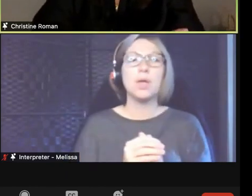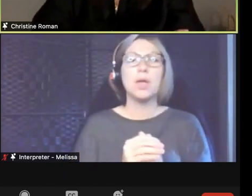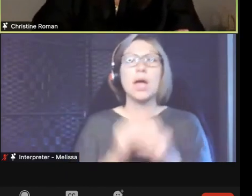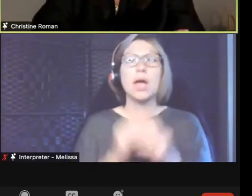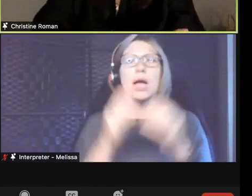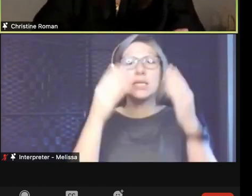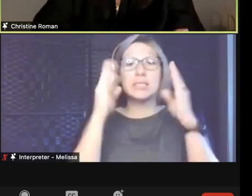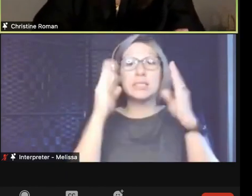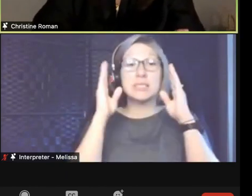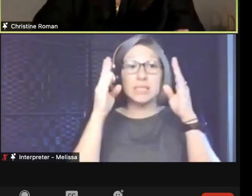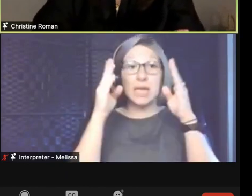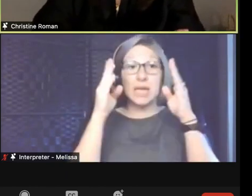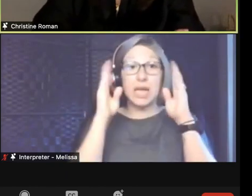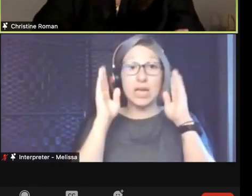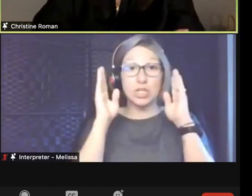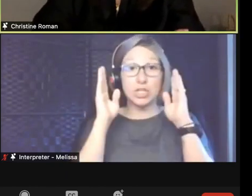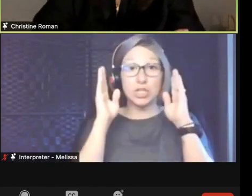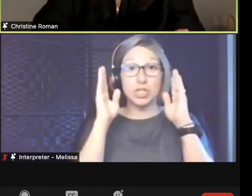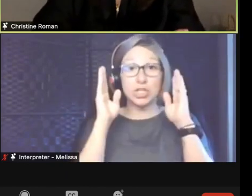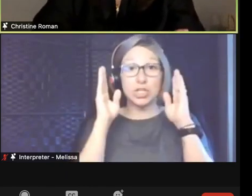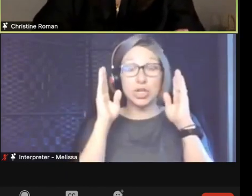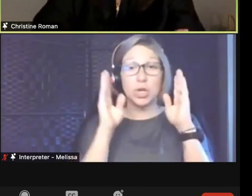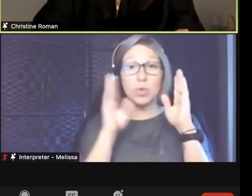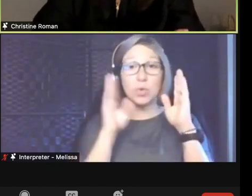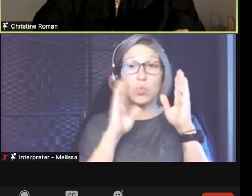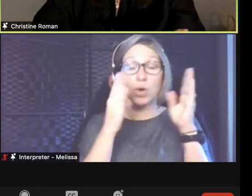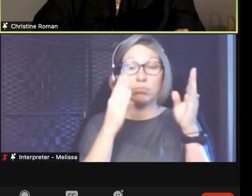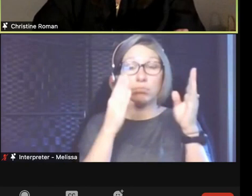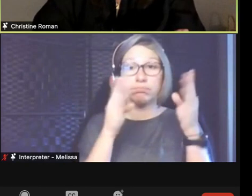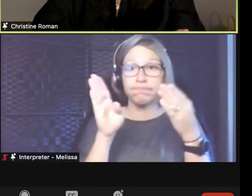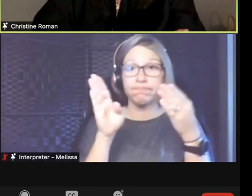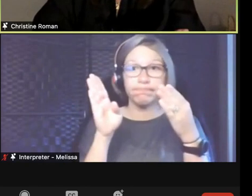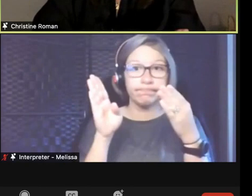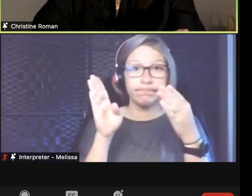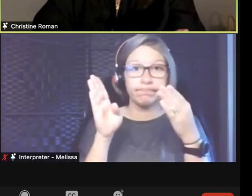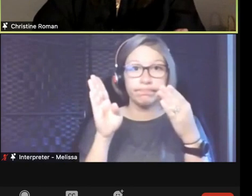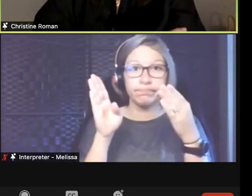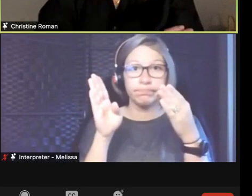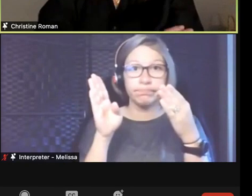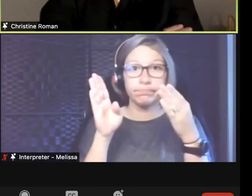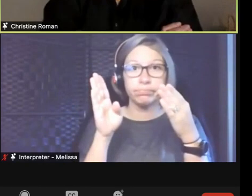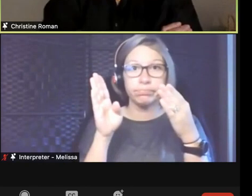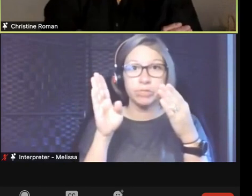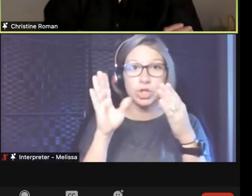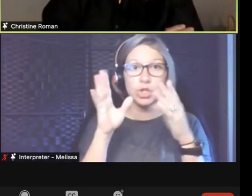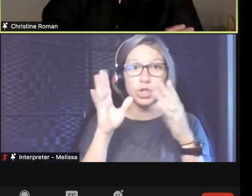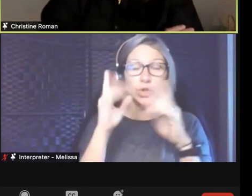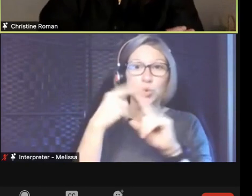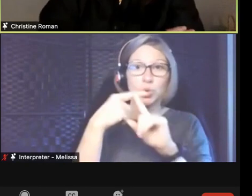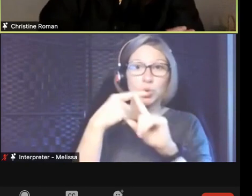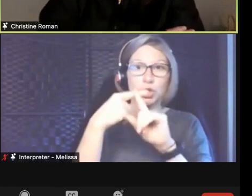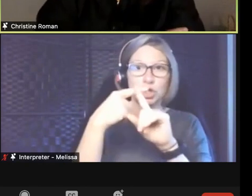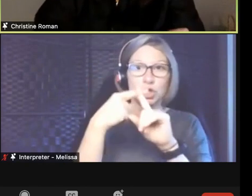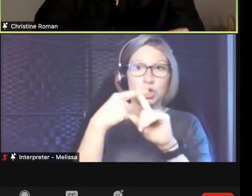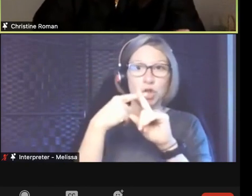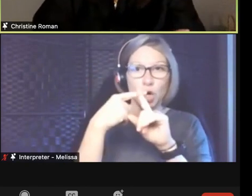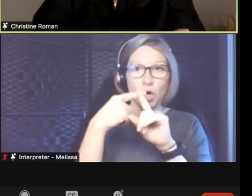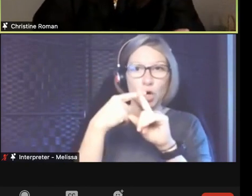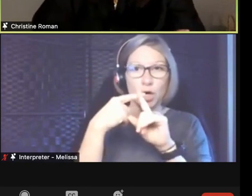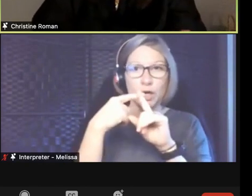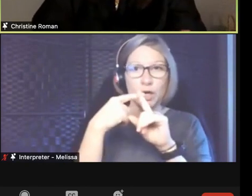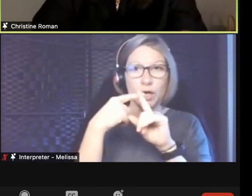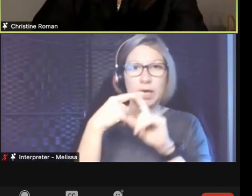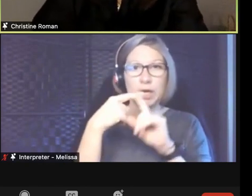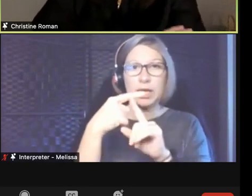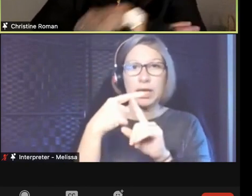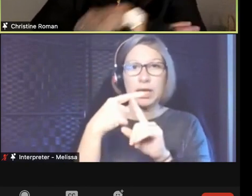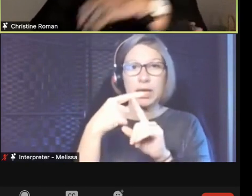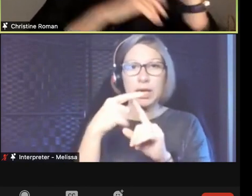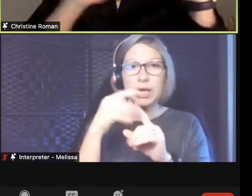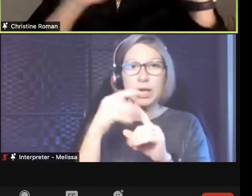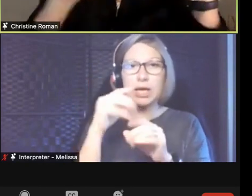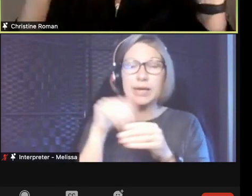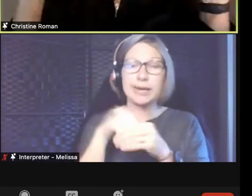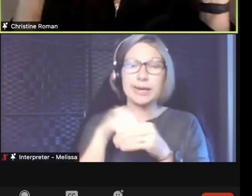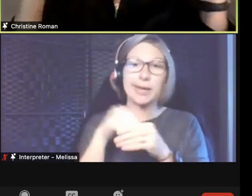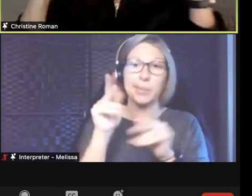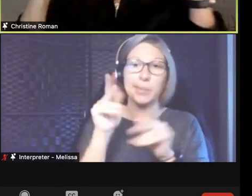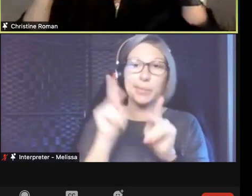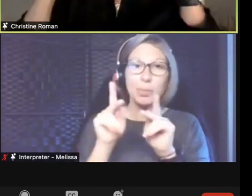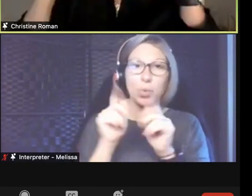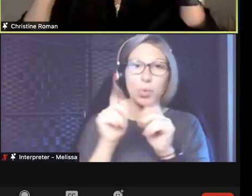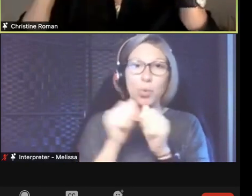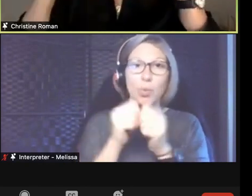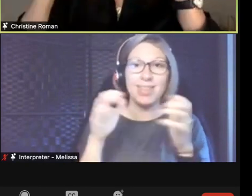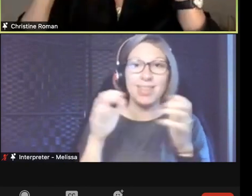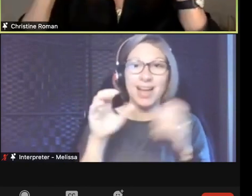Attention is directed to the most discrepant target in individuals without CVI. So those of you who know what the teller cards are, the